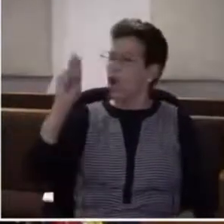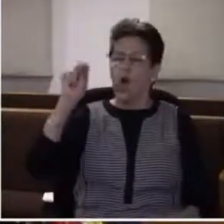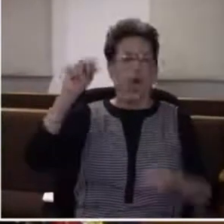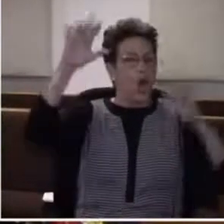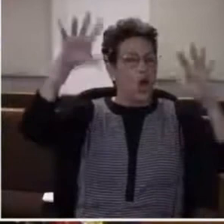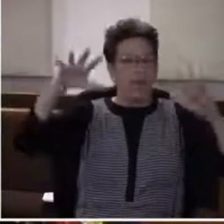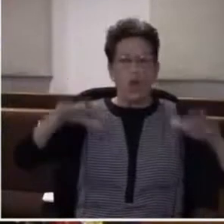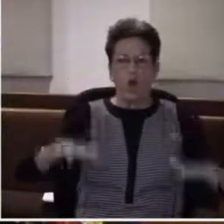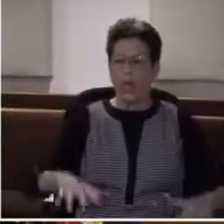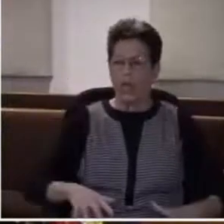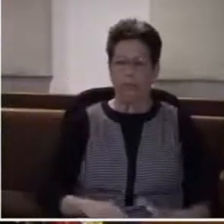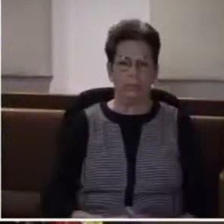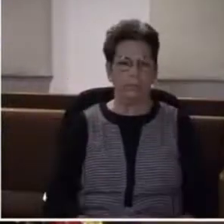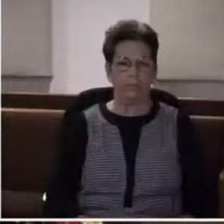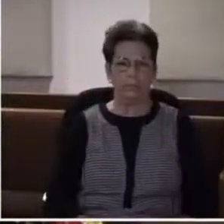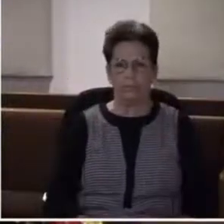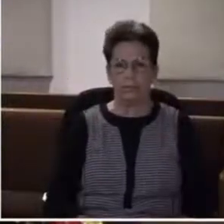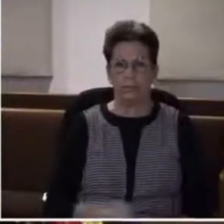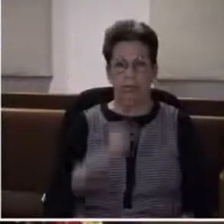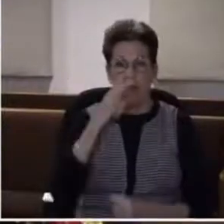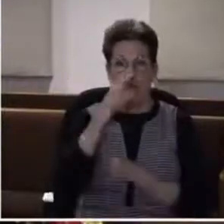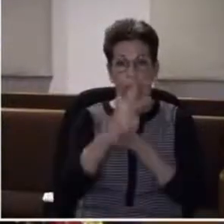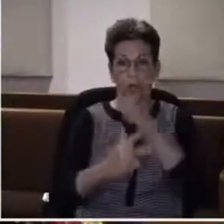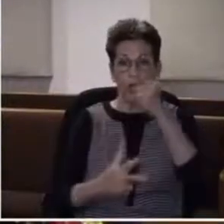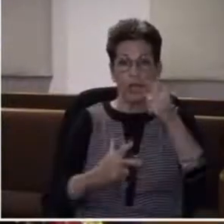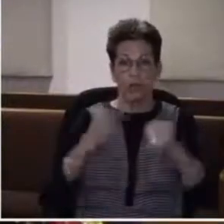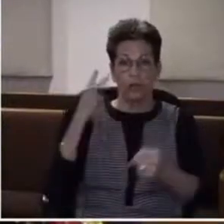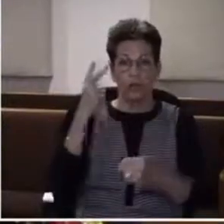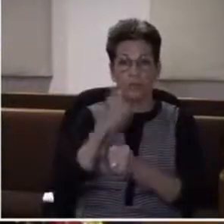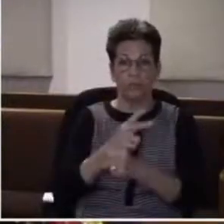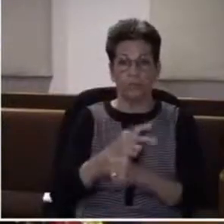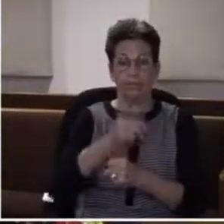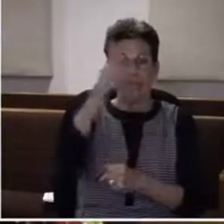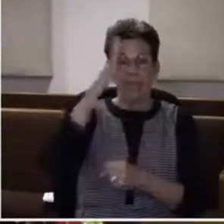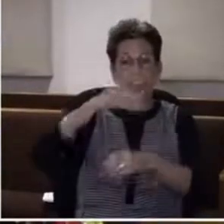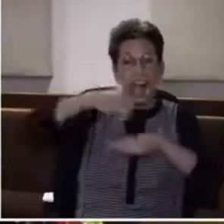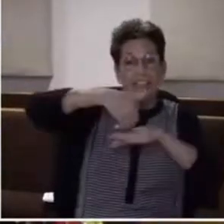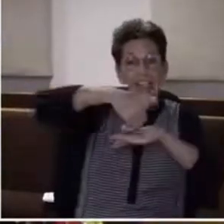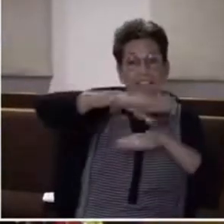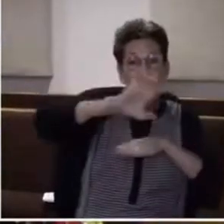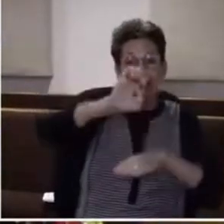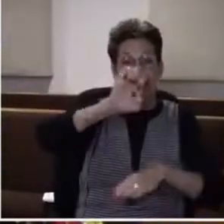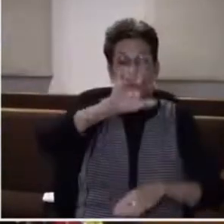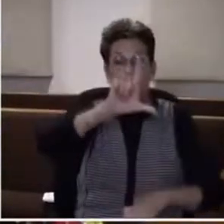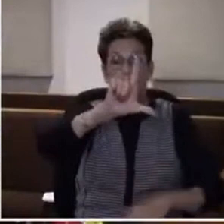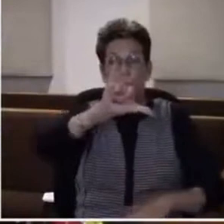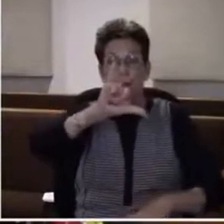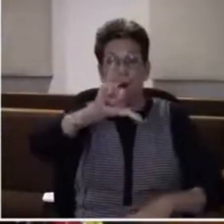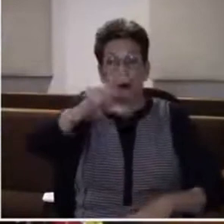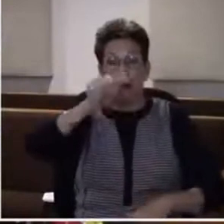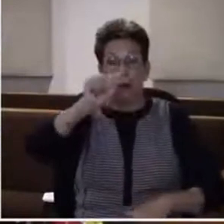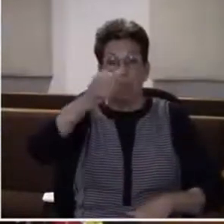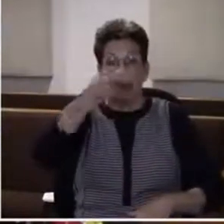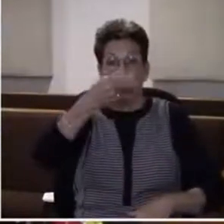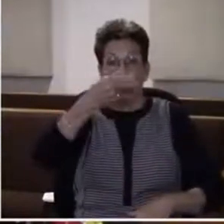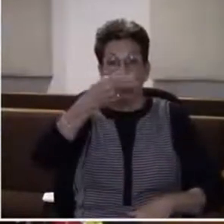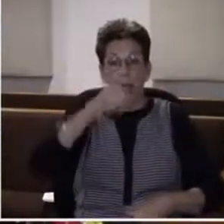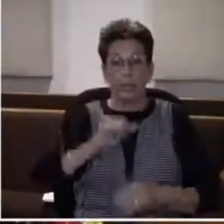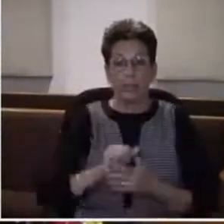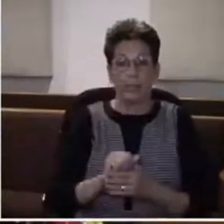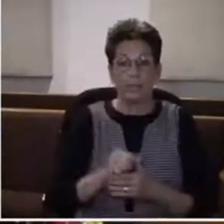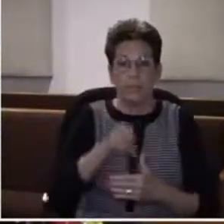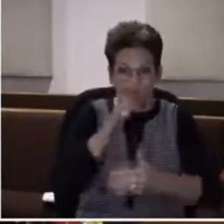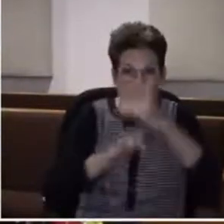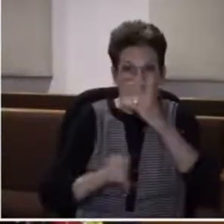wicked king of Israel, and in judgment of his wickedness, God sent Elijah the prophet to shut up the heavens and to let him know that there would be